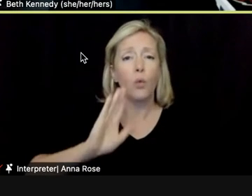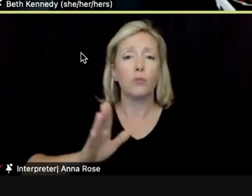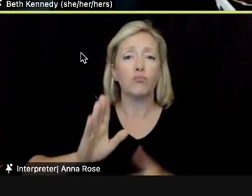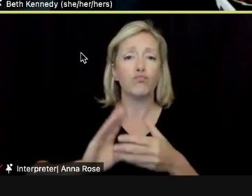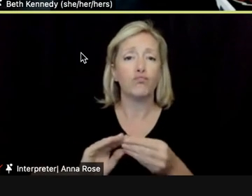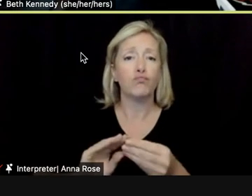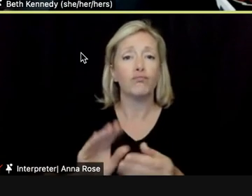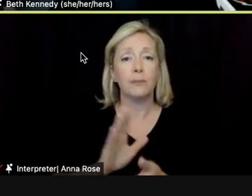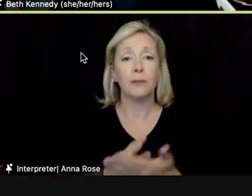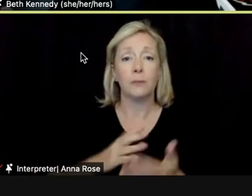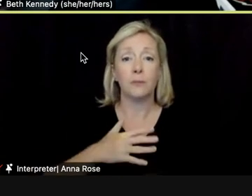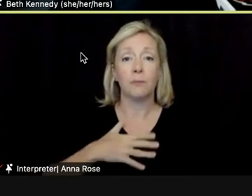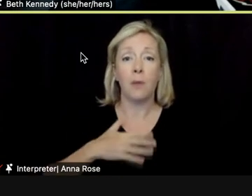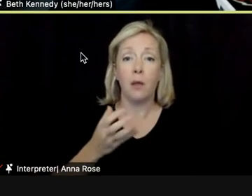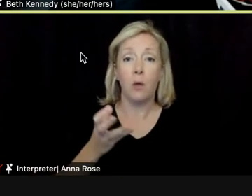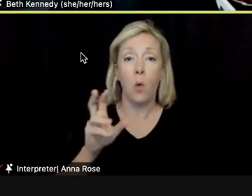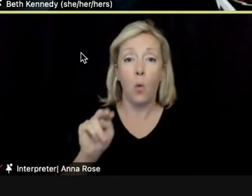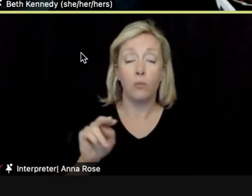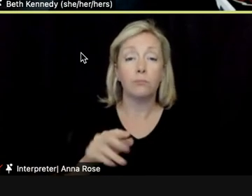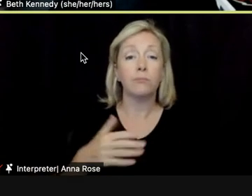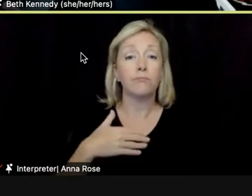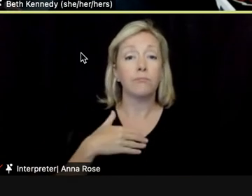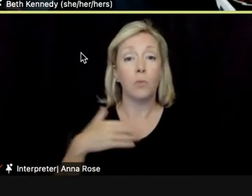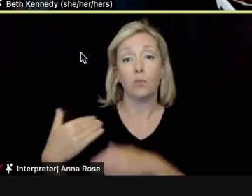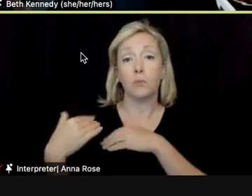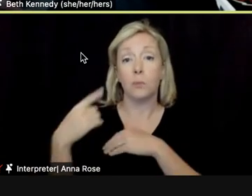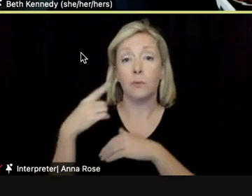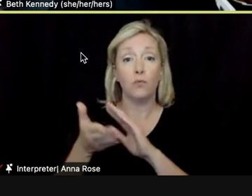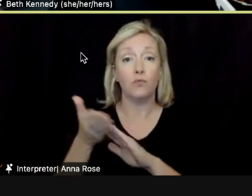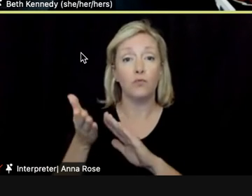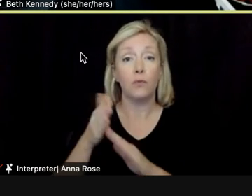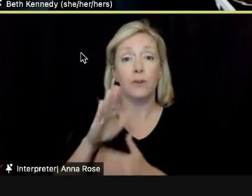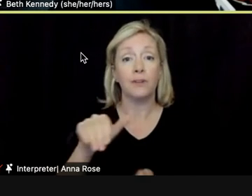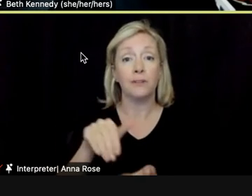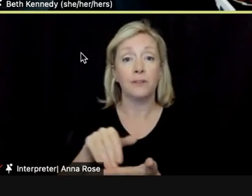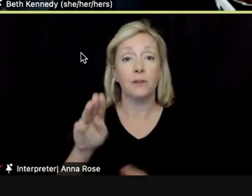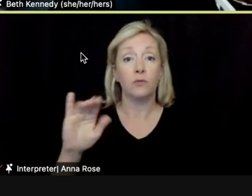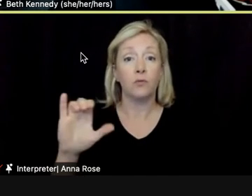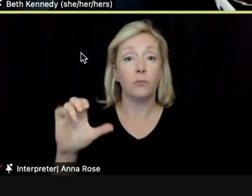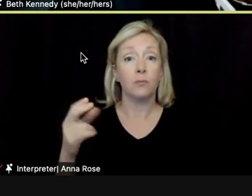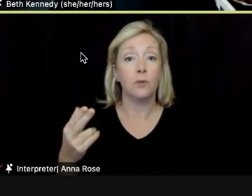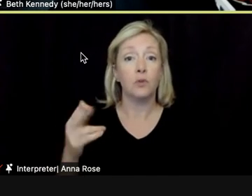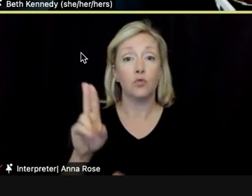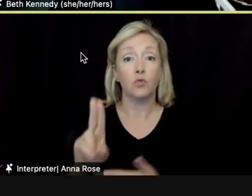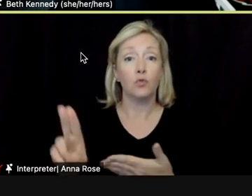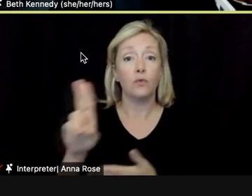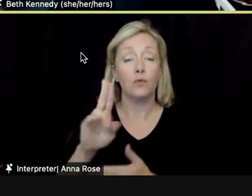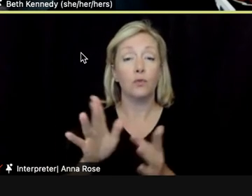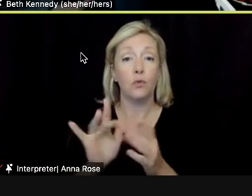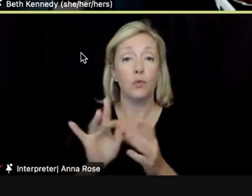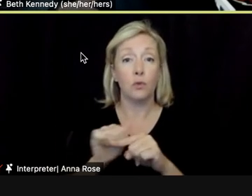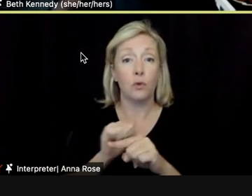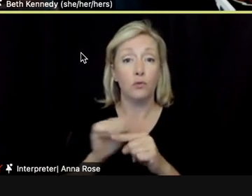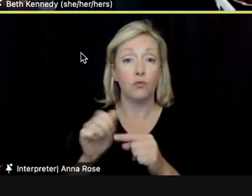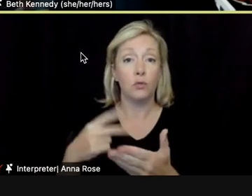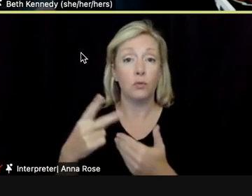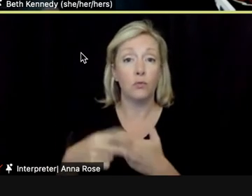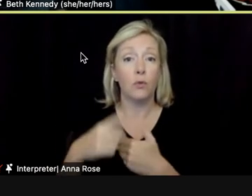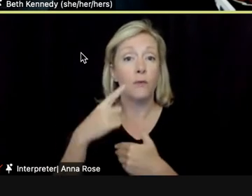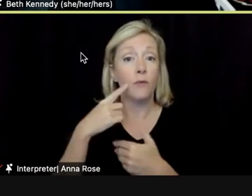said, I run the Central Michigan University online training program for interveners. So it's